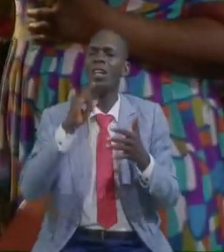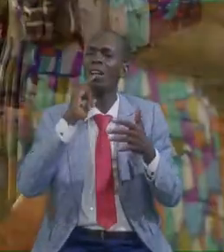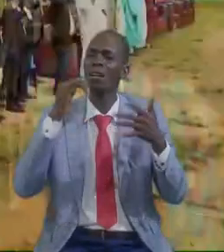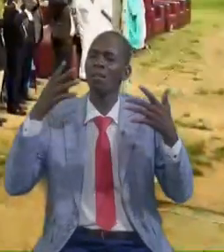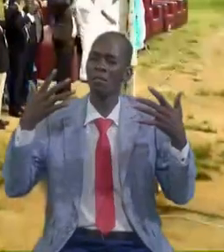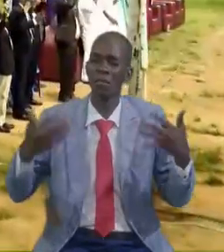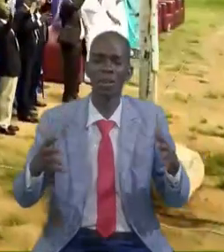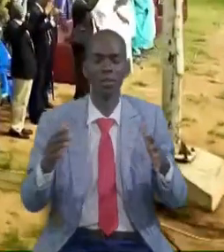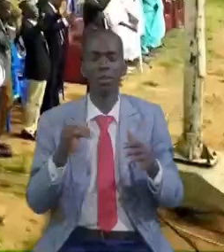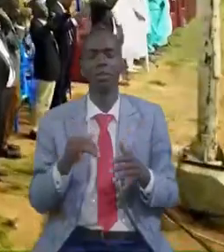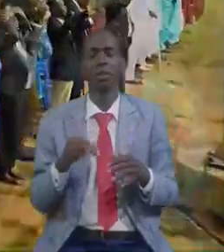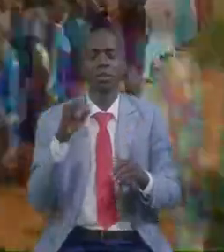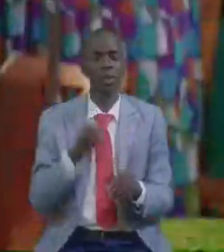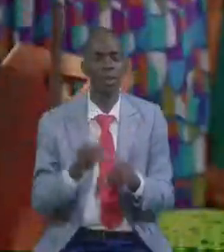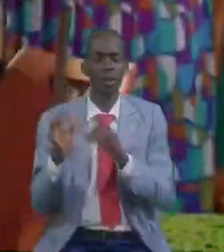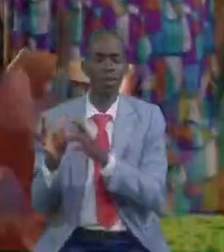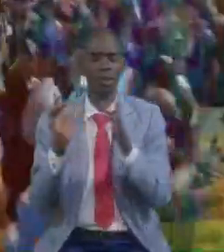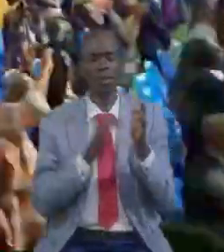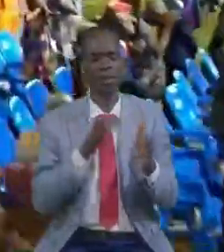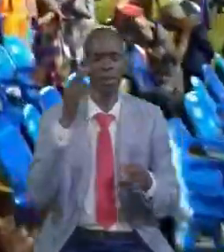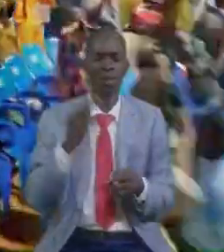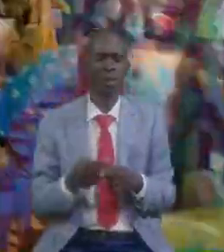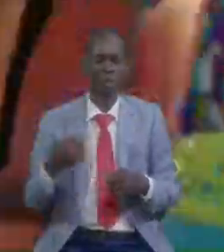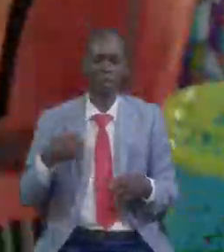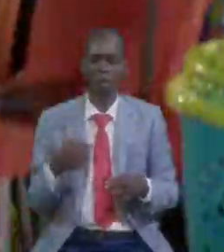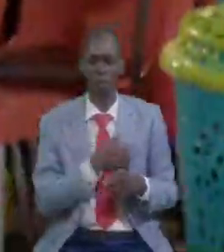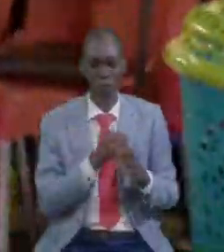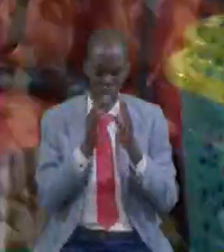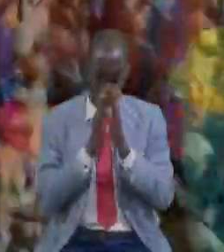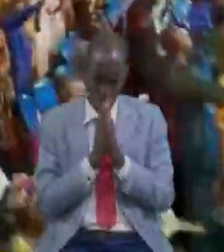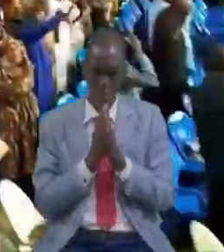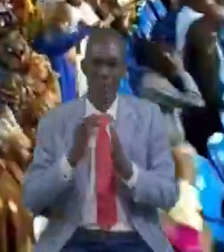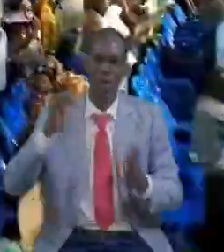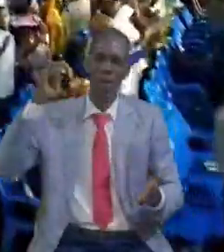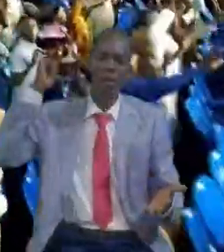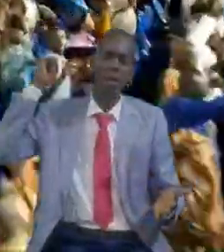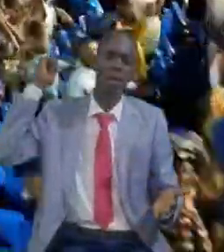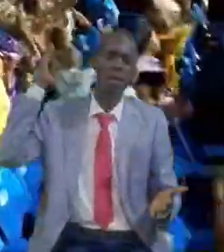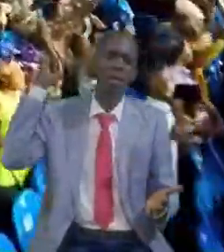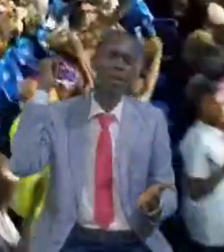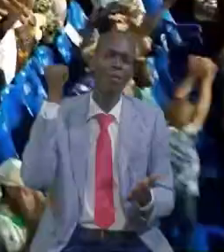done. In Jesus' name I pray.